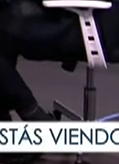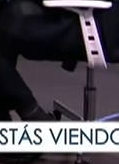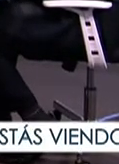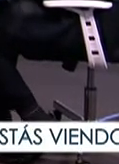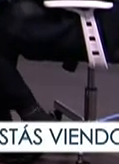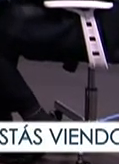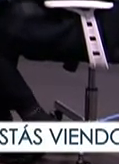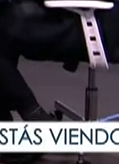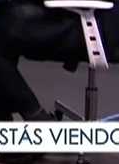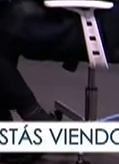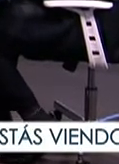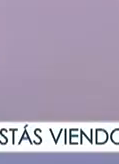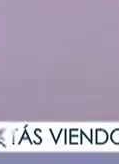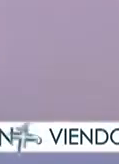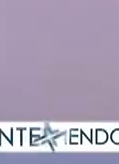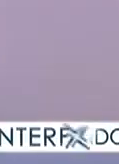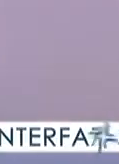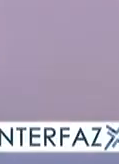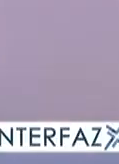we were doing this